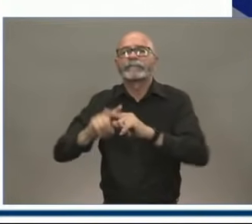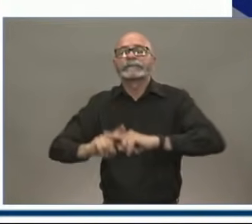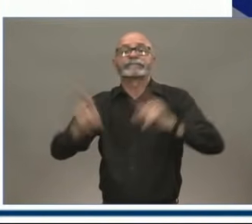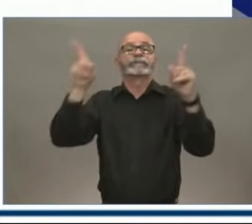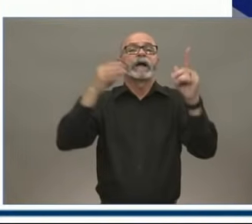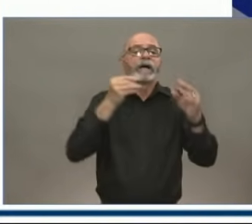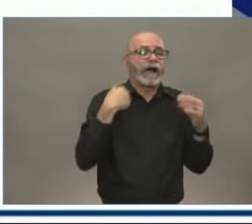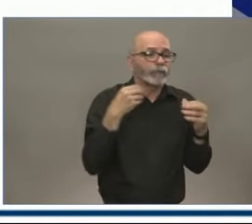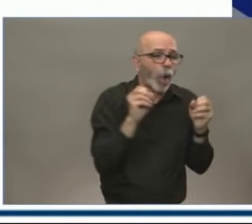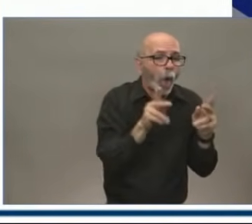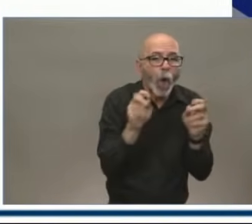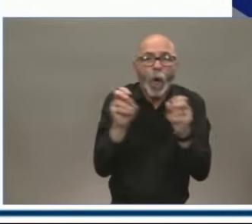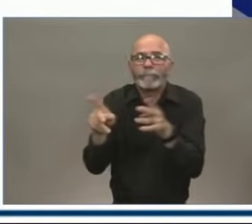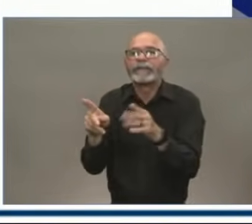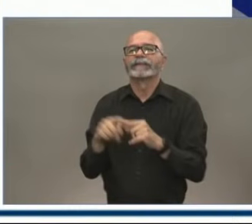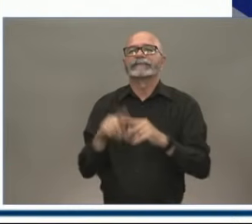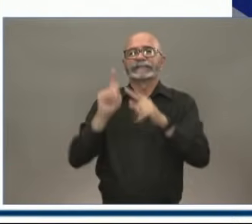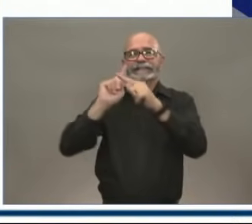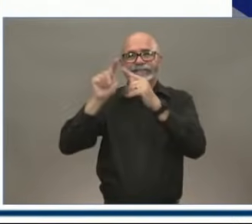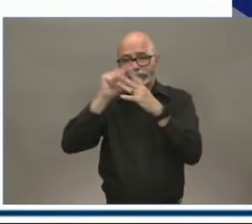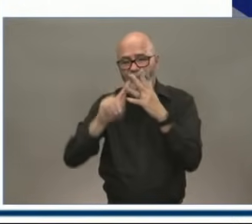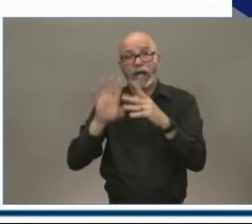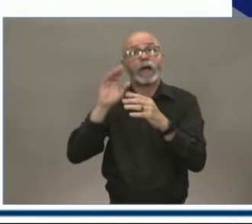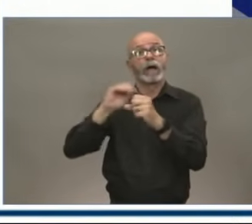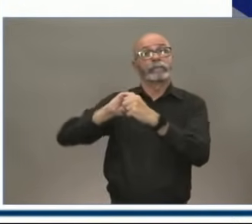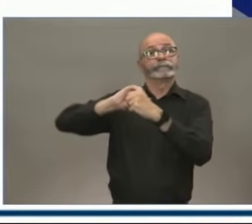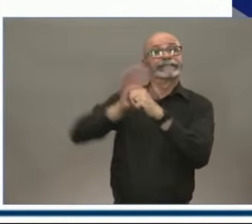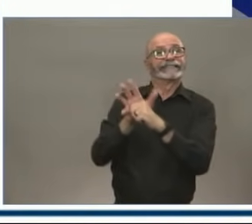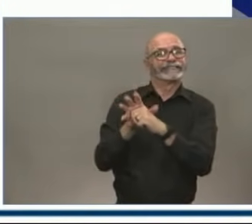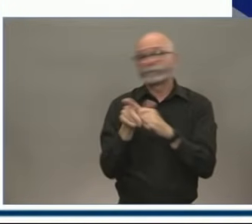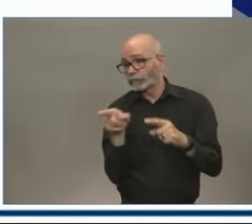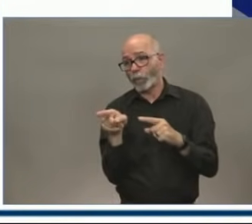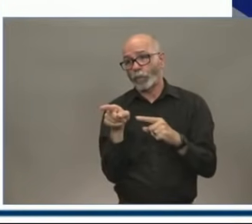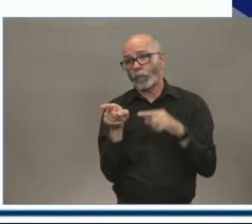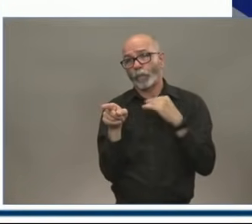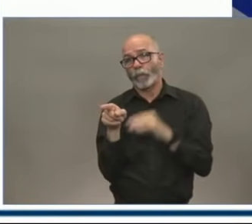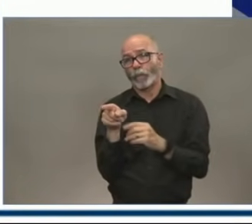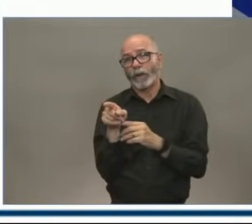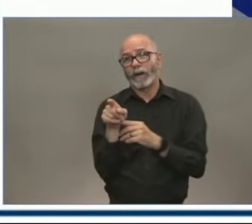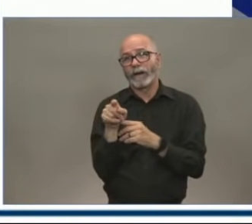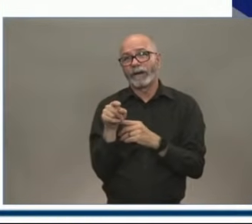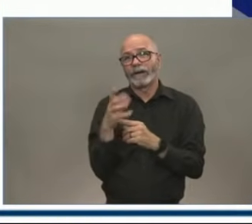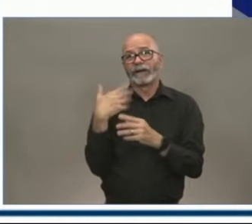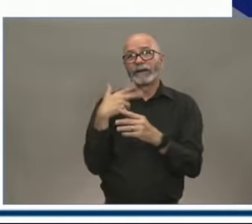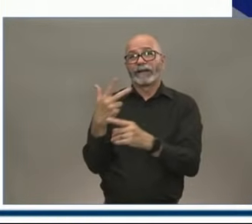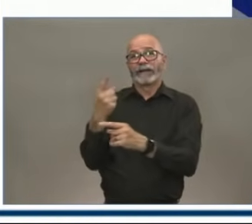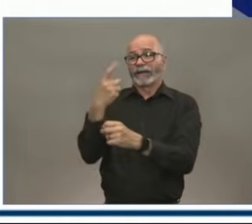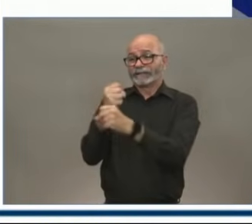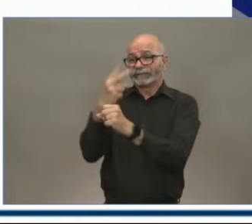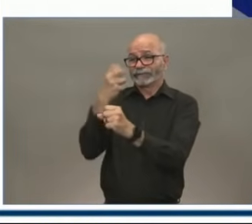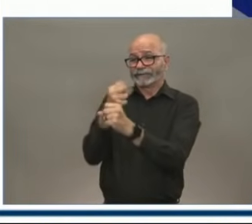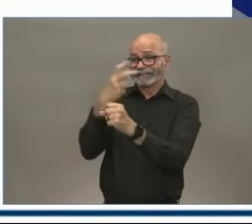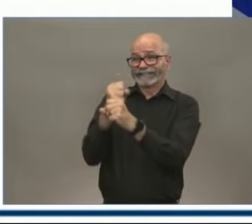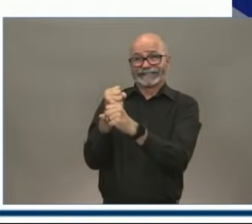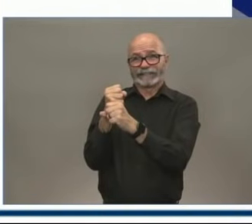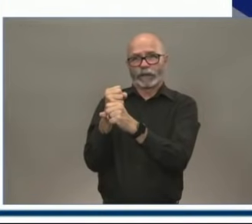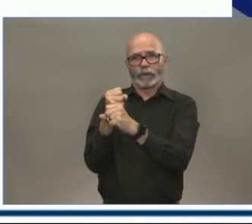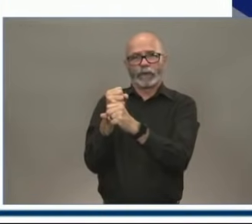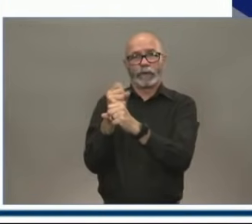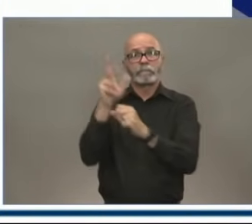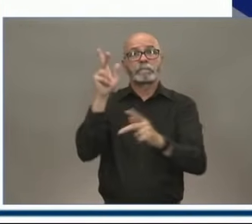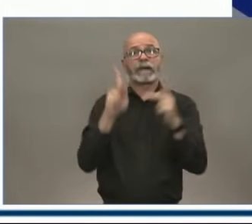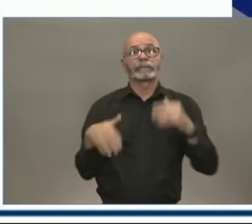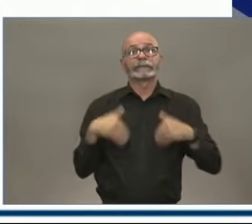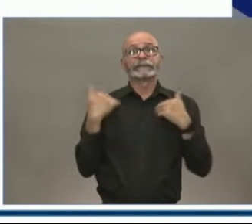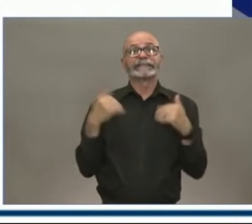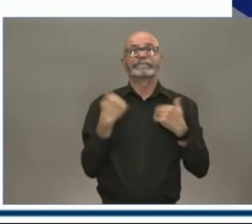pandemic, had seen the third consecutive year where more young people were choosing to live and work and create a family and grow a job in Nova Scotia.